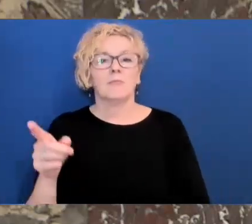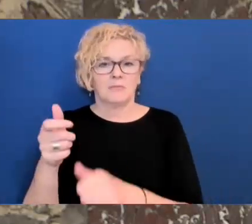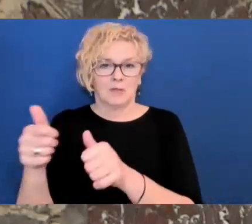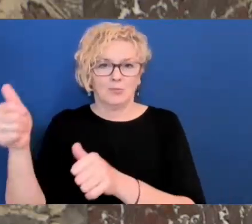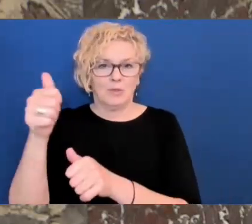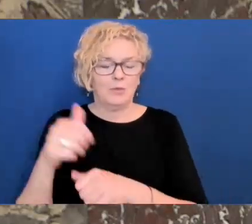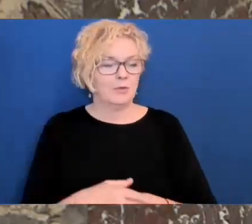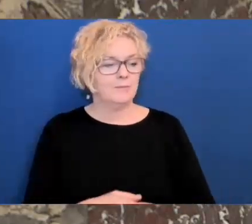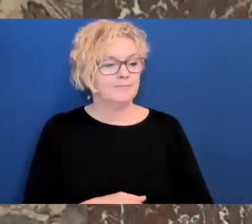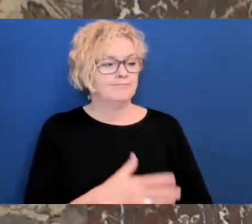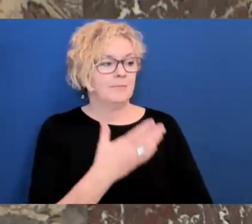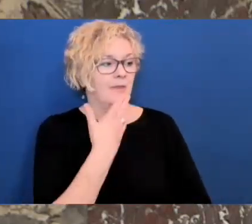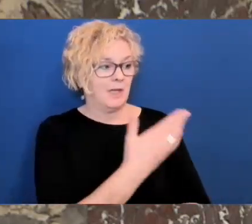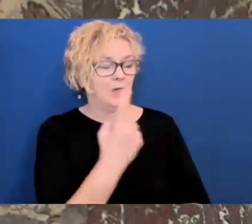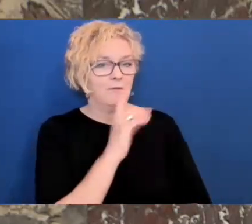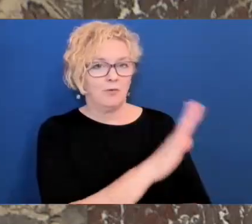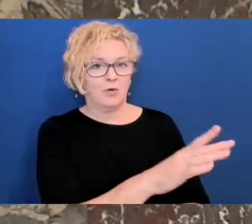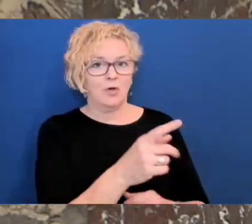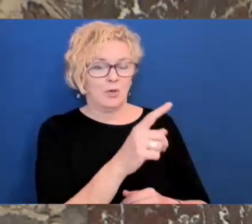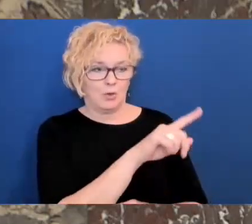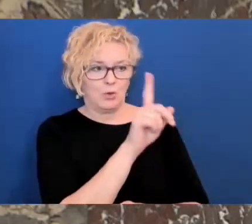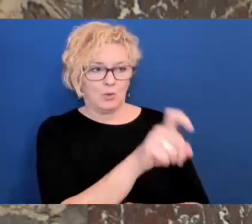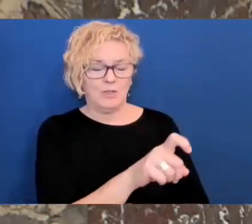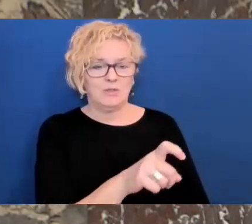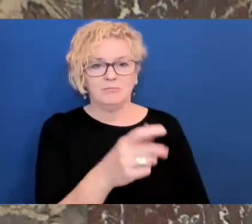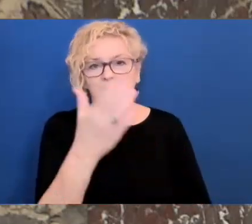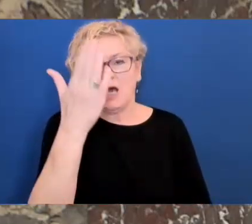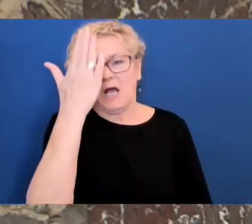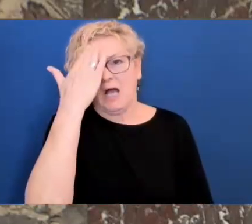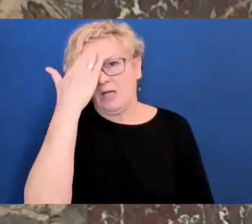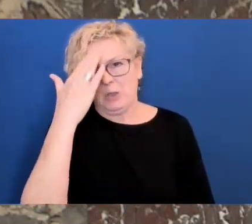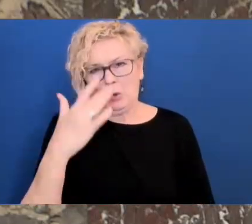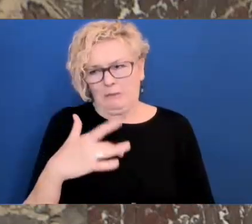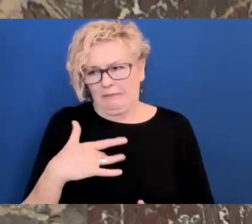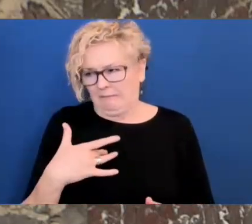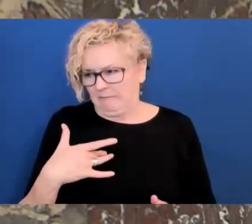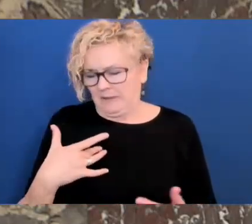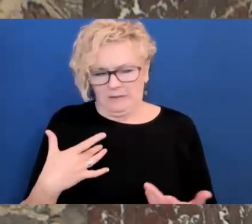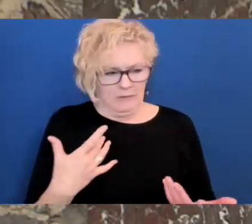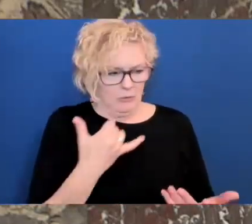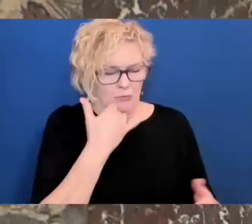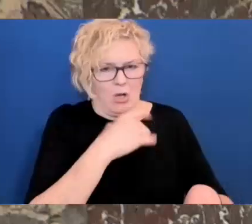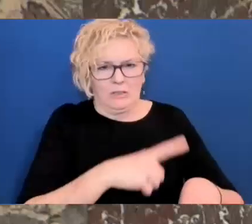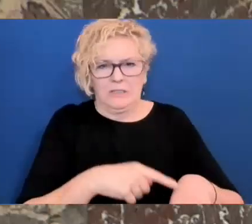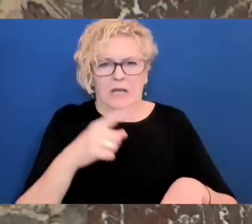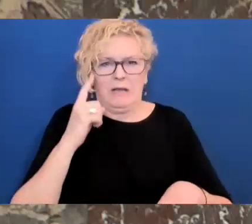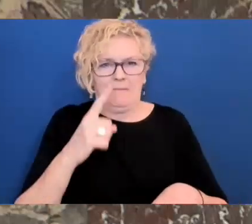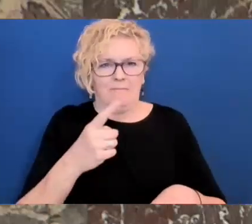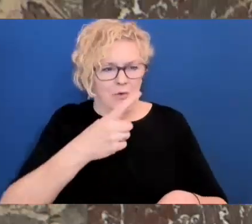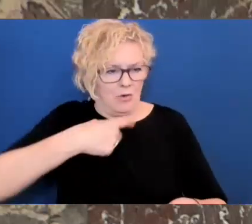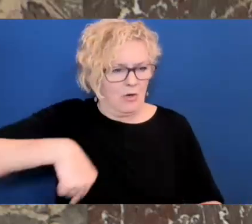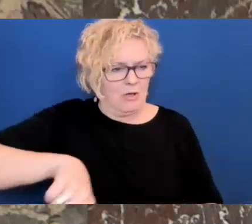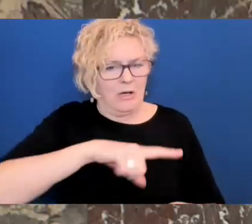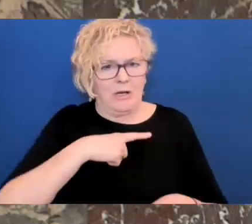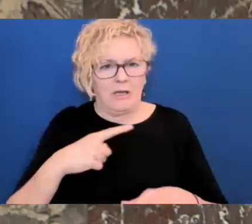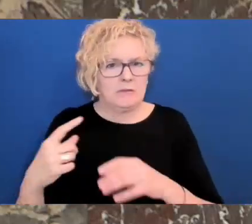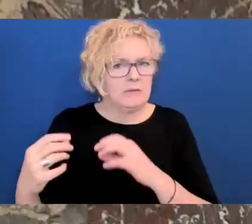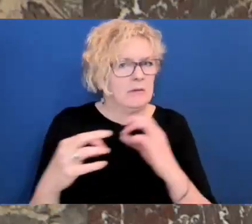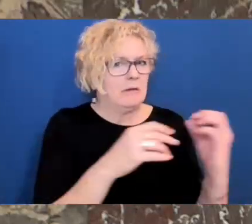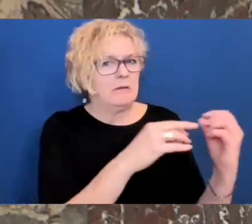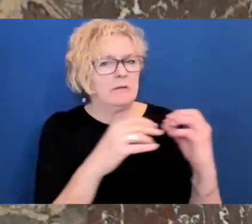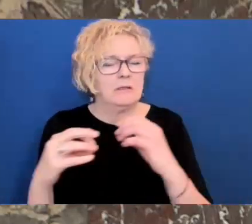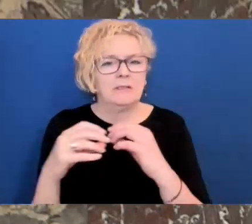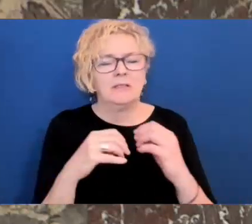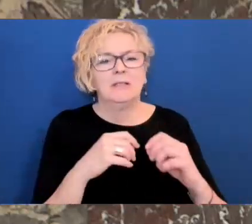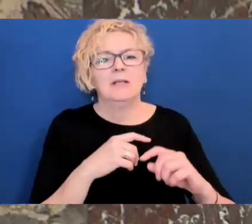not the ideal moment for question period, but I appreciate the critical role of the opposition and the